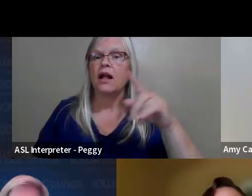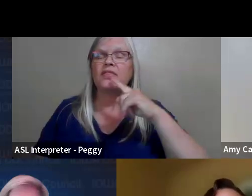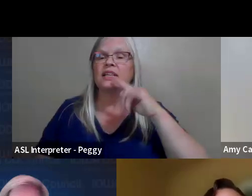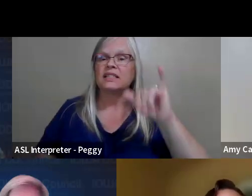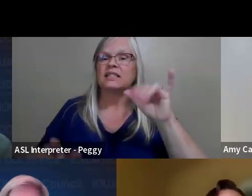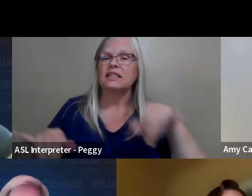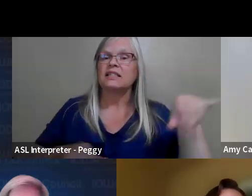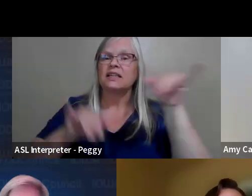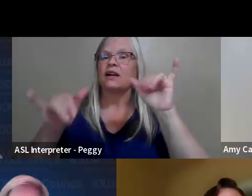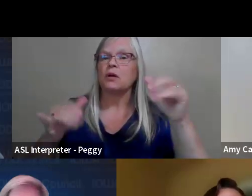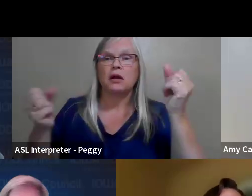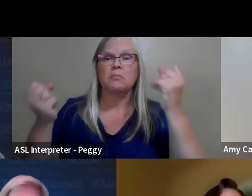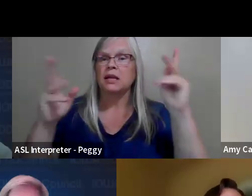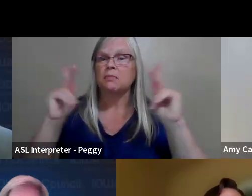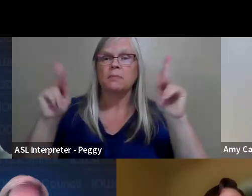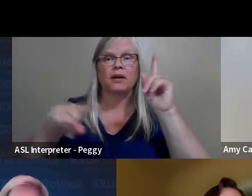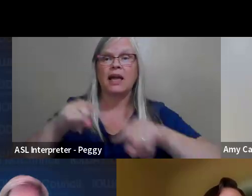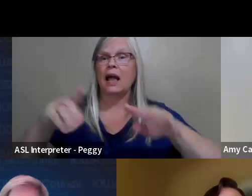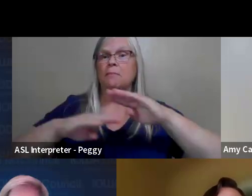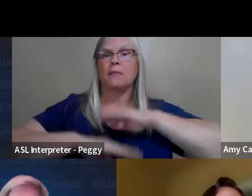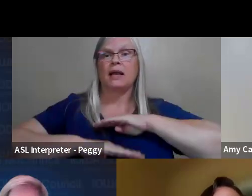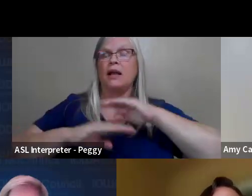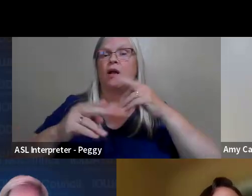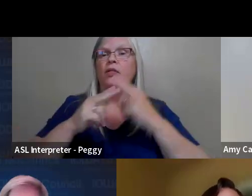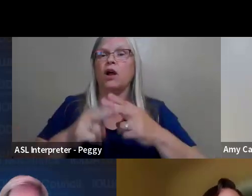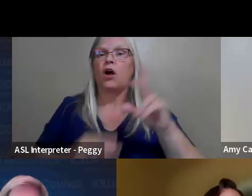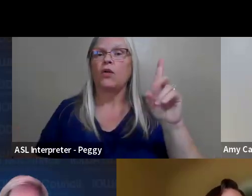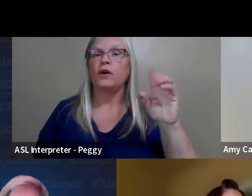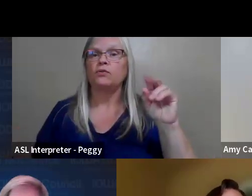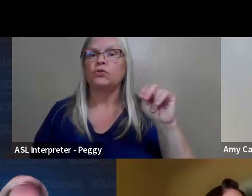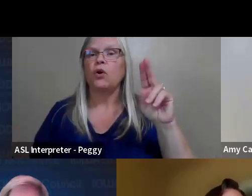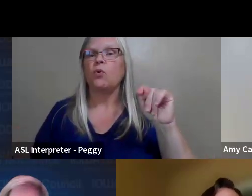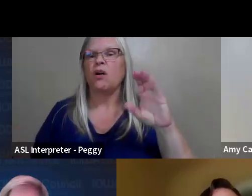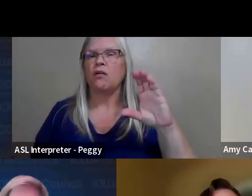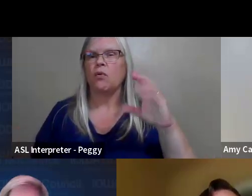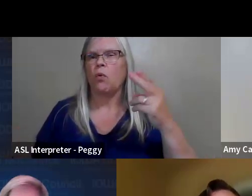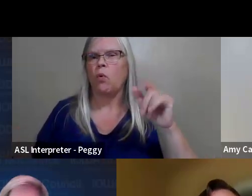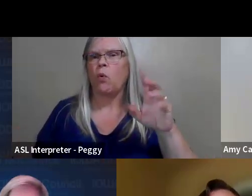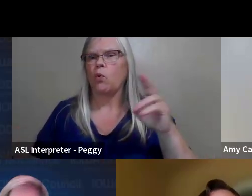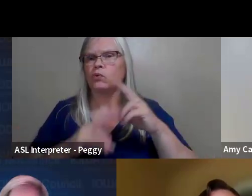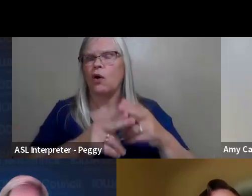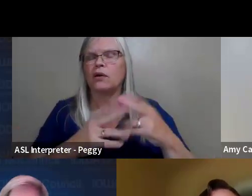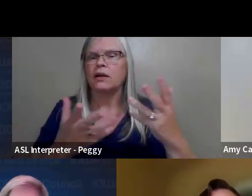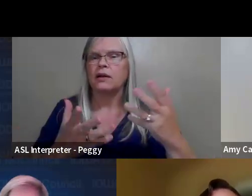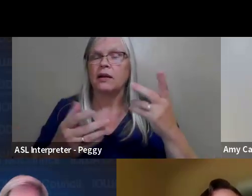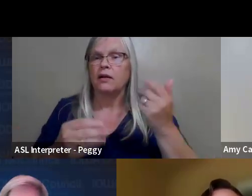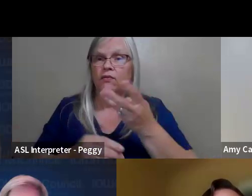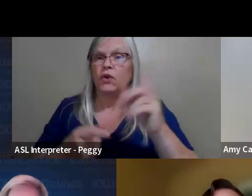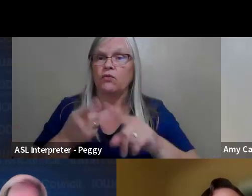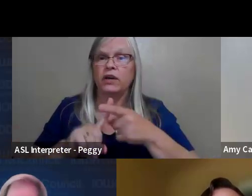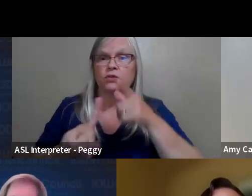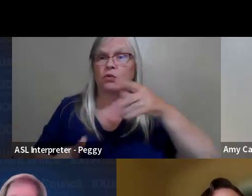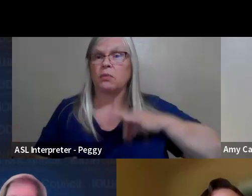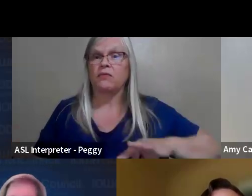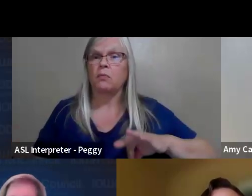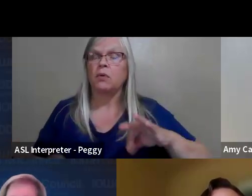people can't meet. I know they call it the donut hole. I know a couple of friends who would benefit from